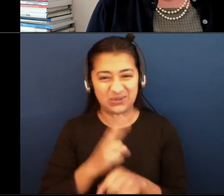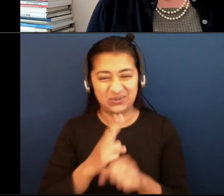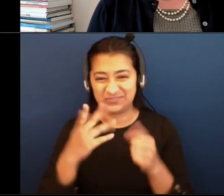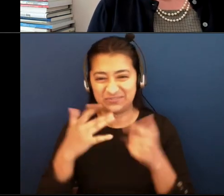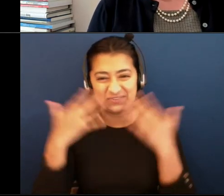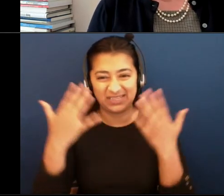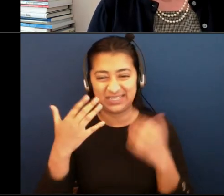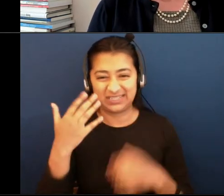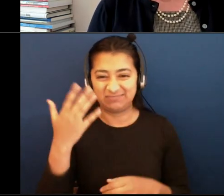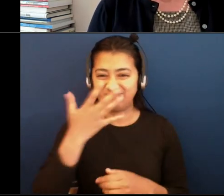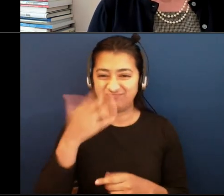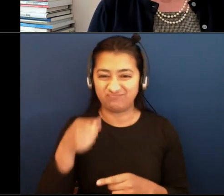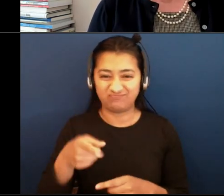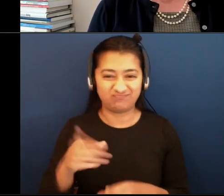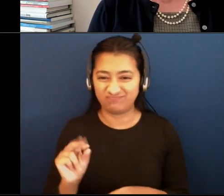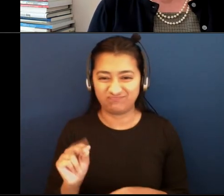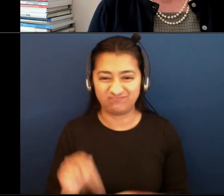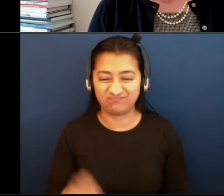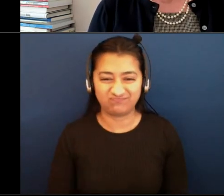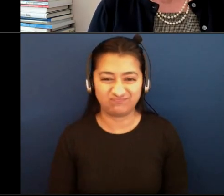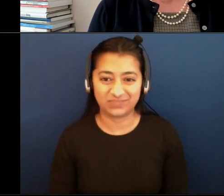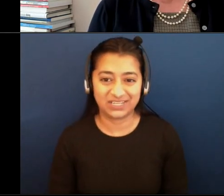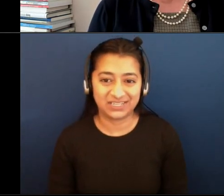interface. Yeah.